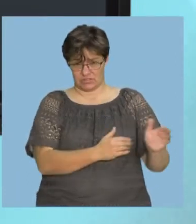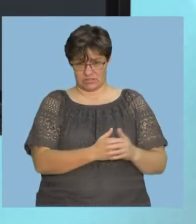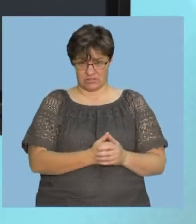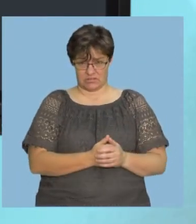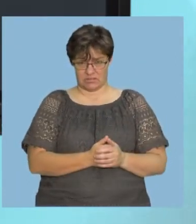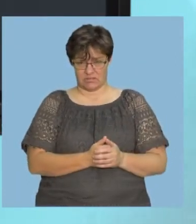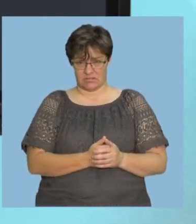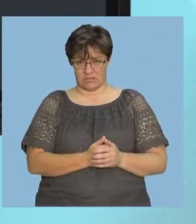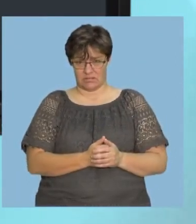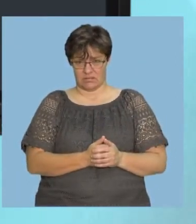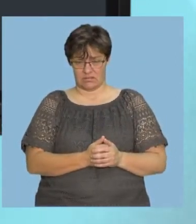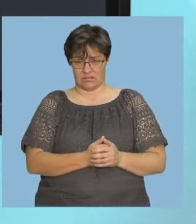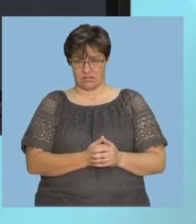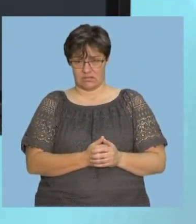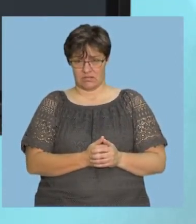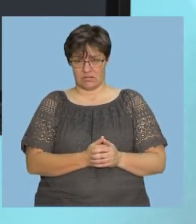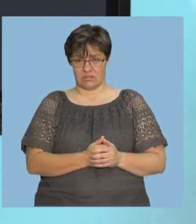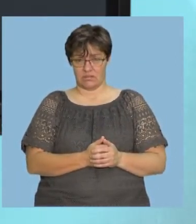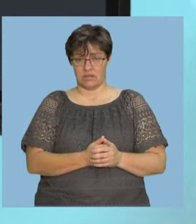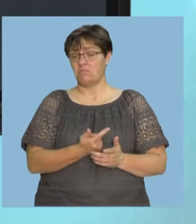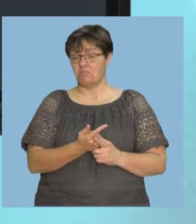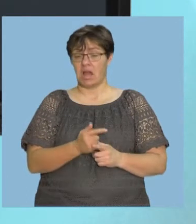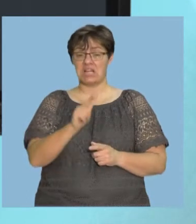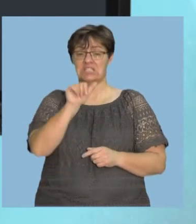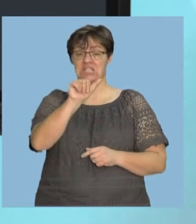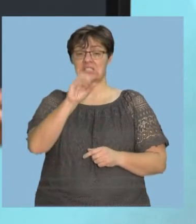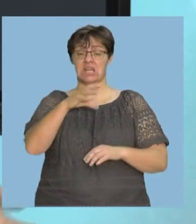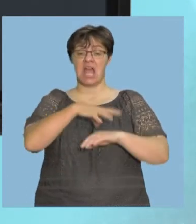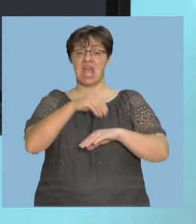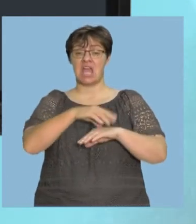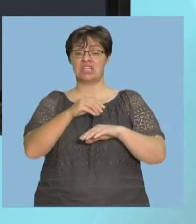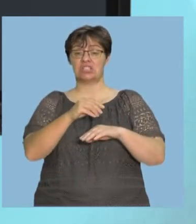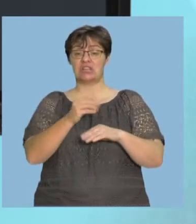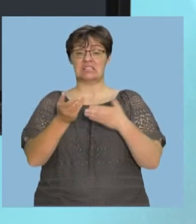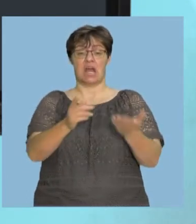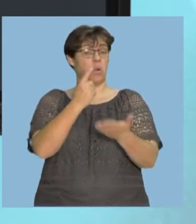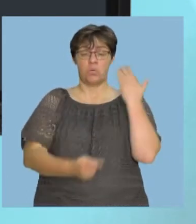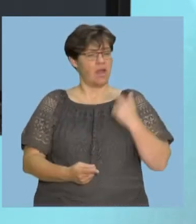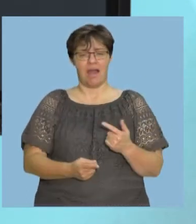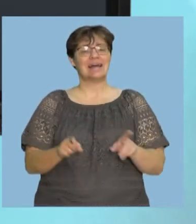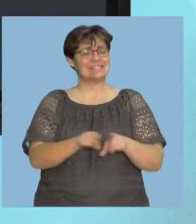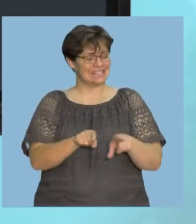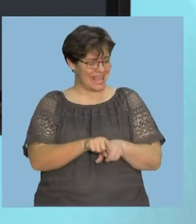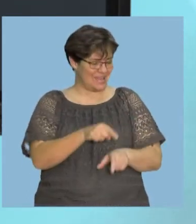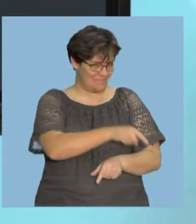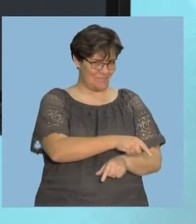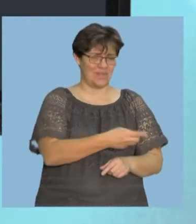you more than the age of 60 only, but even young people, just the risk of being